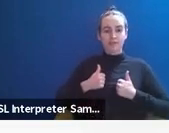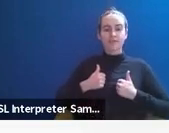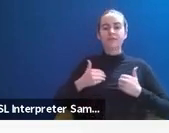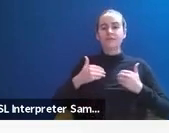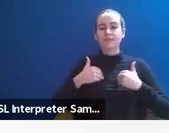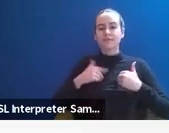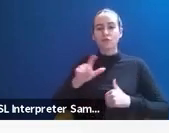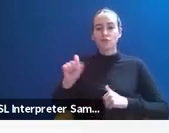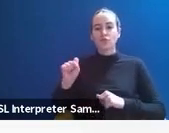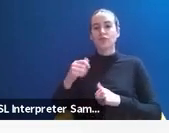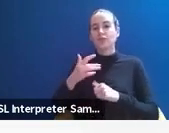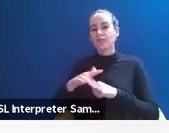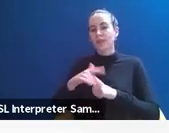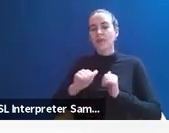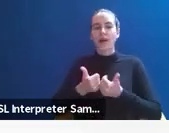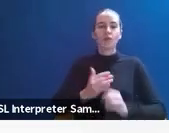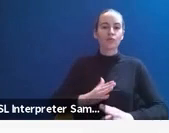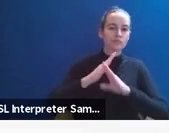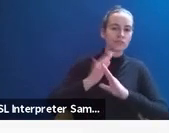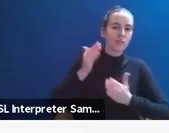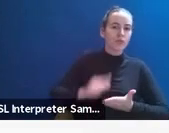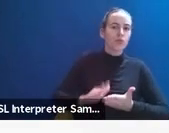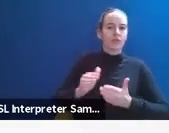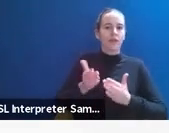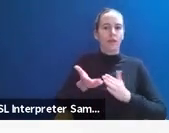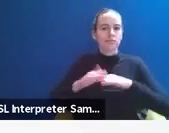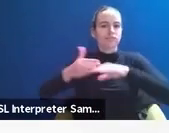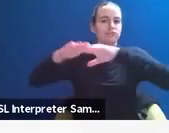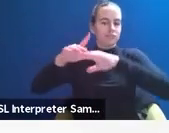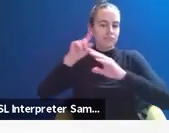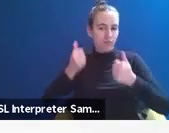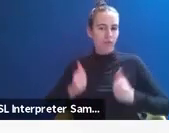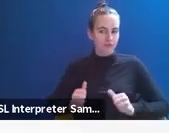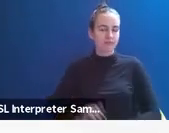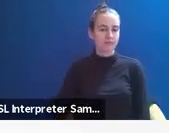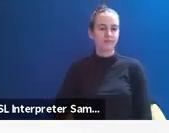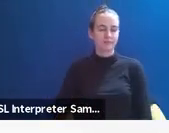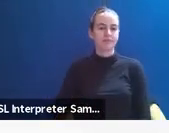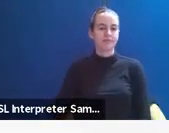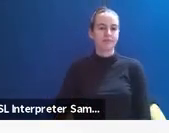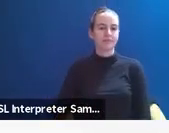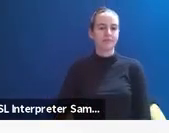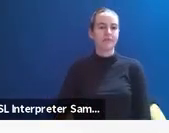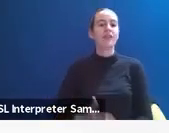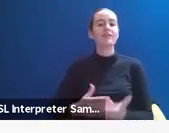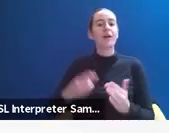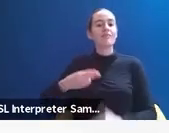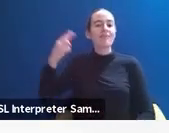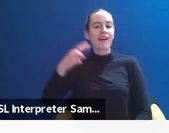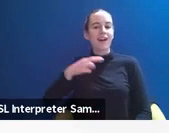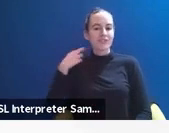reducing progression and for prevention. Um, there are also high risk considerations we need to be aware